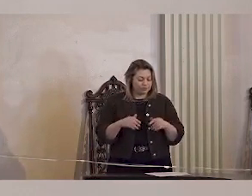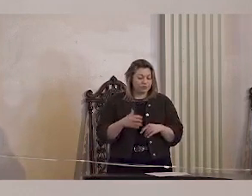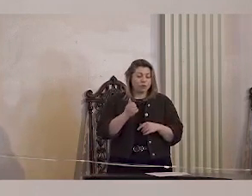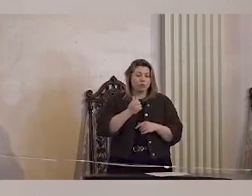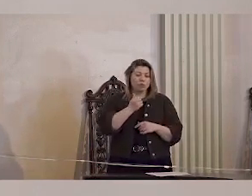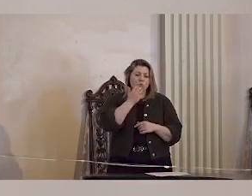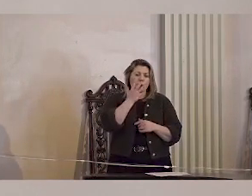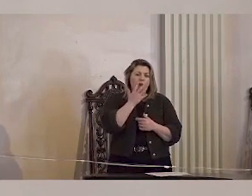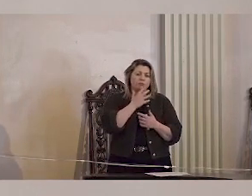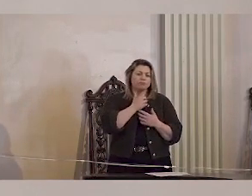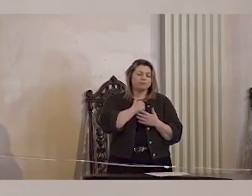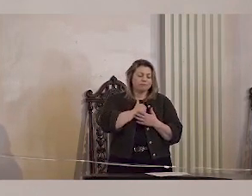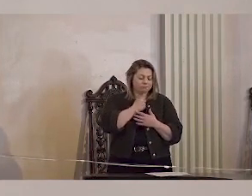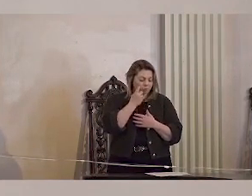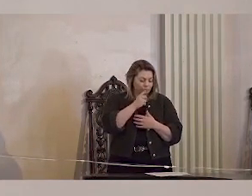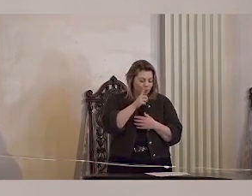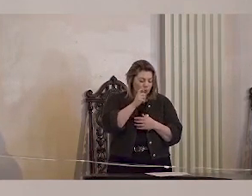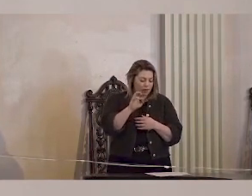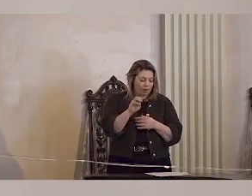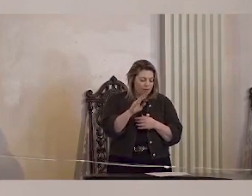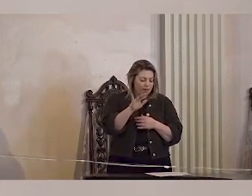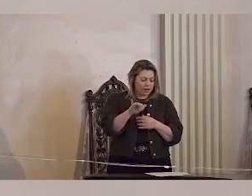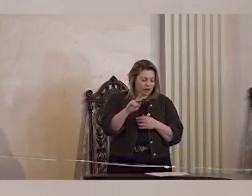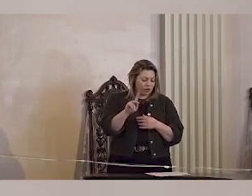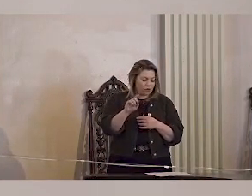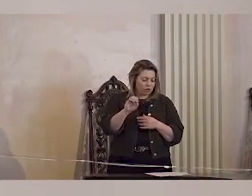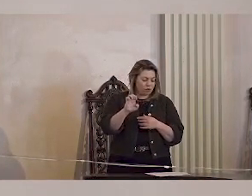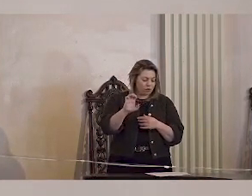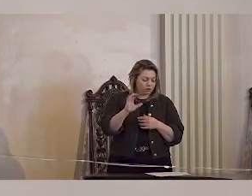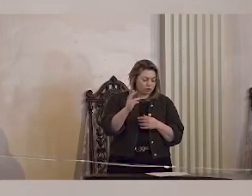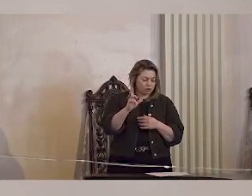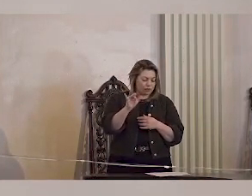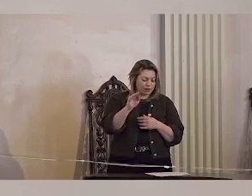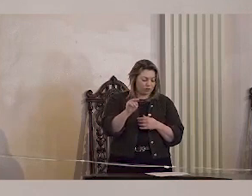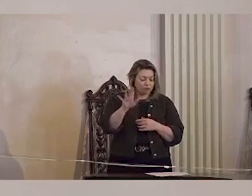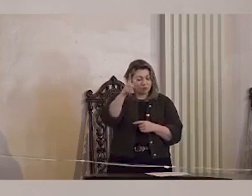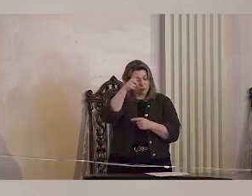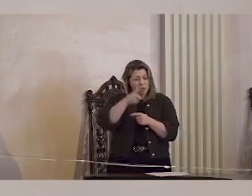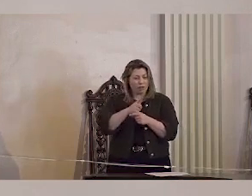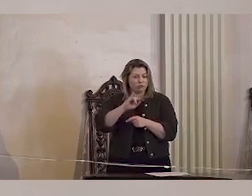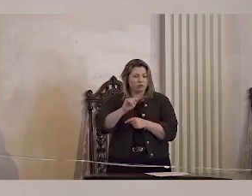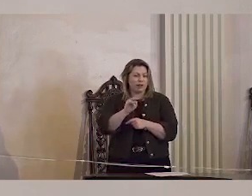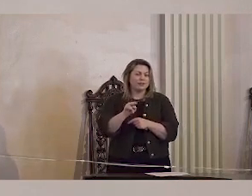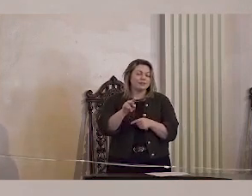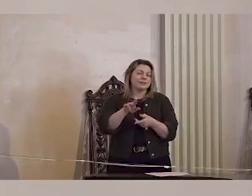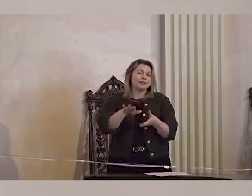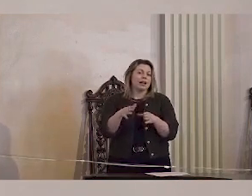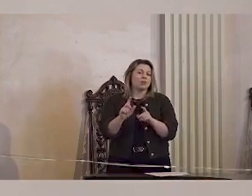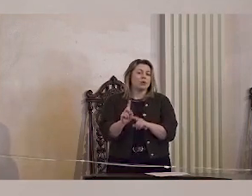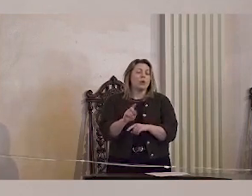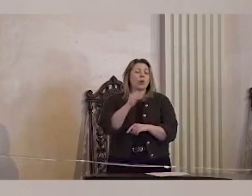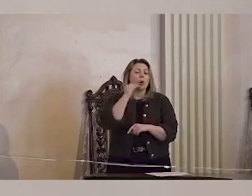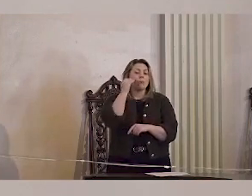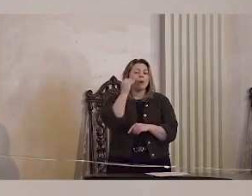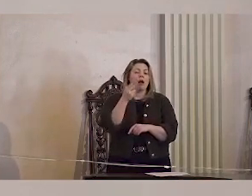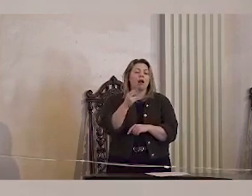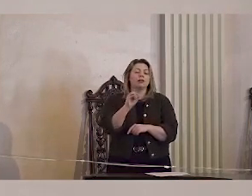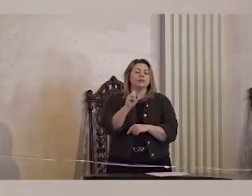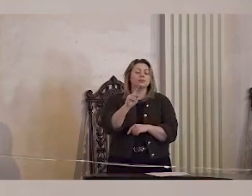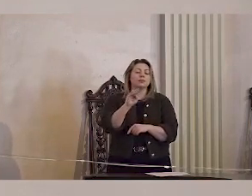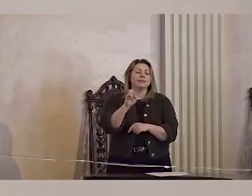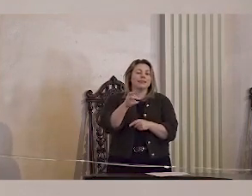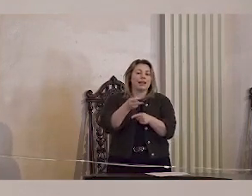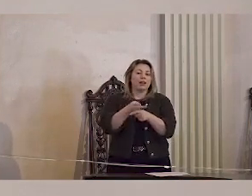Warm condolences also to Emily Kirchland, whose brother John died in home hospice care on